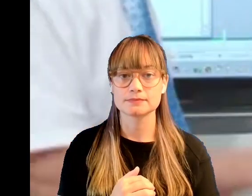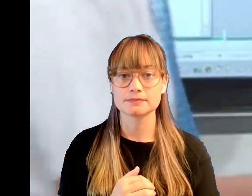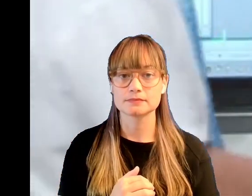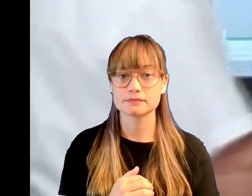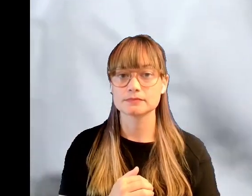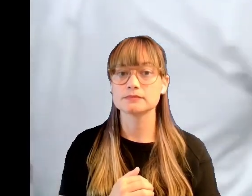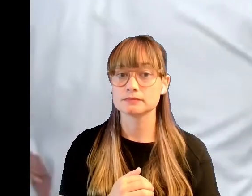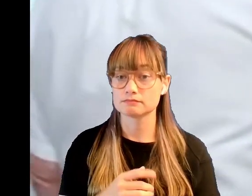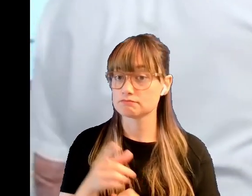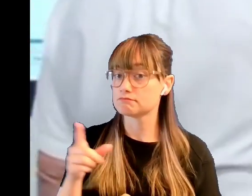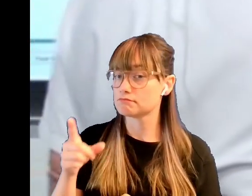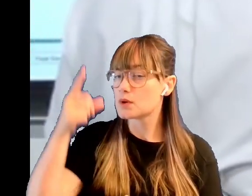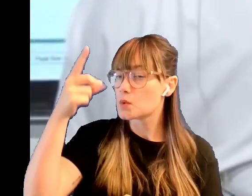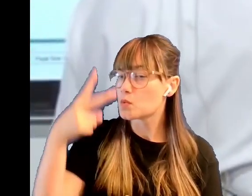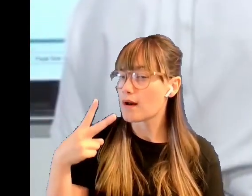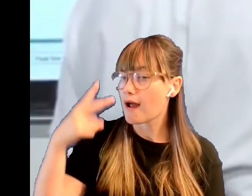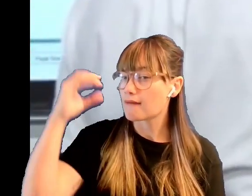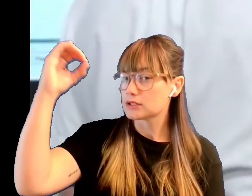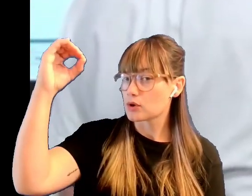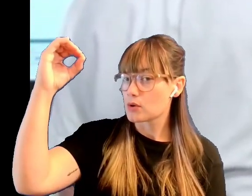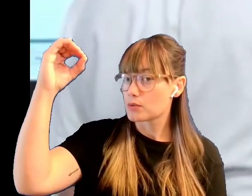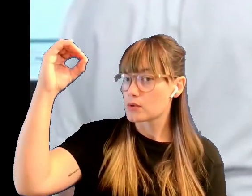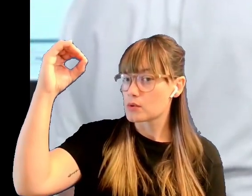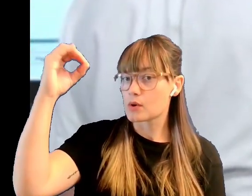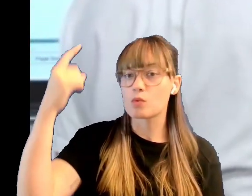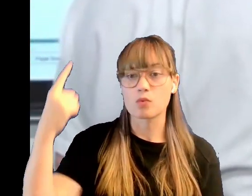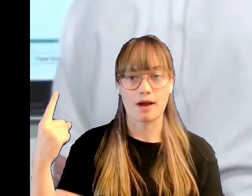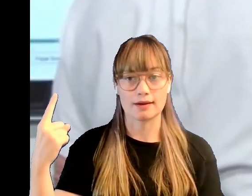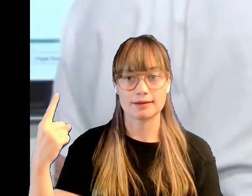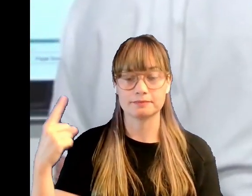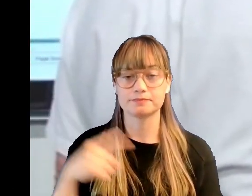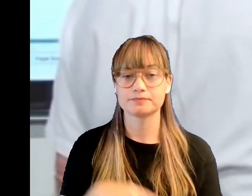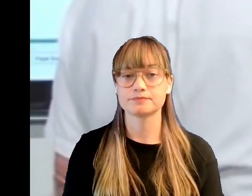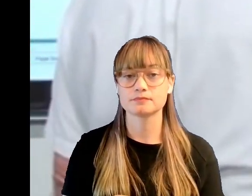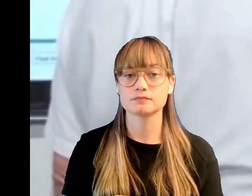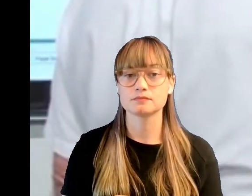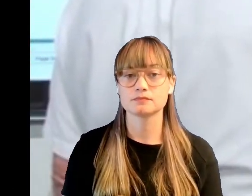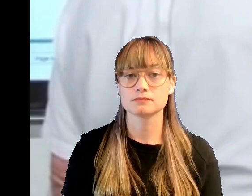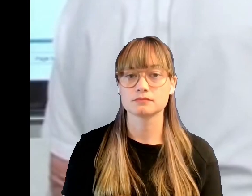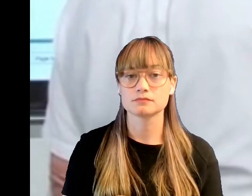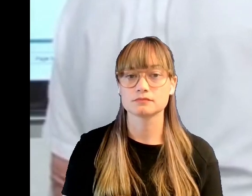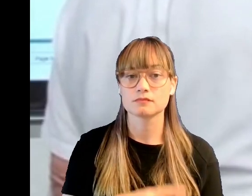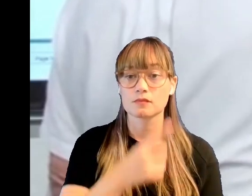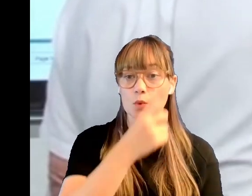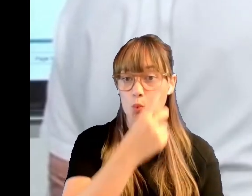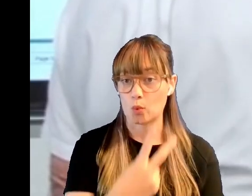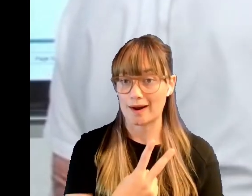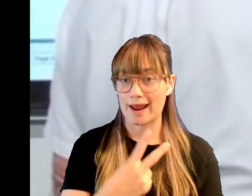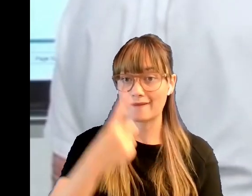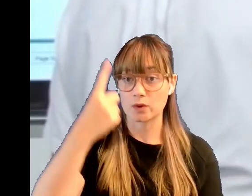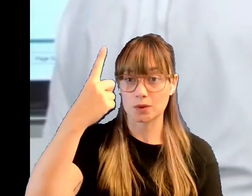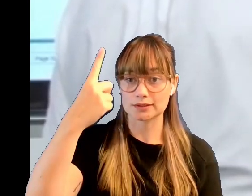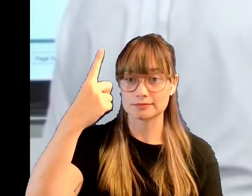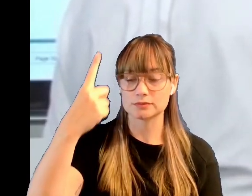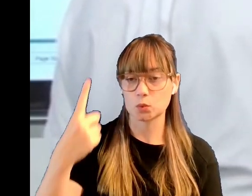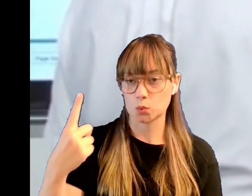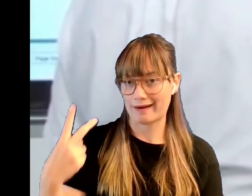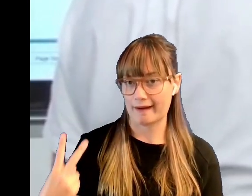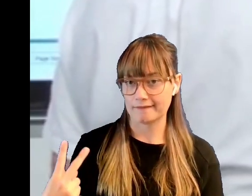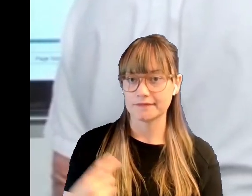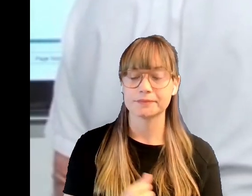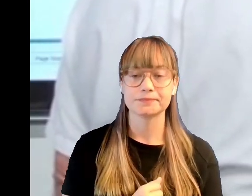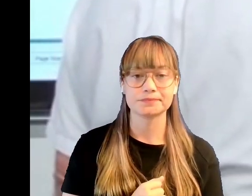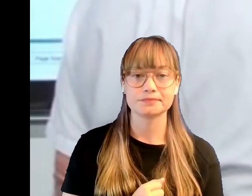this time. Isaac, 1/2 to the 0. 1. Right. Becca, 1/2 to the 1.